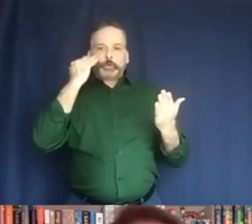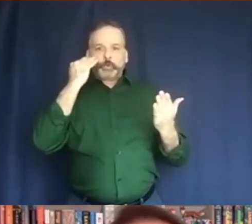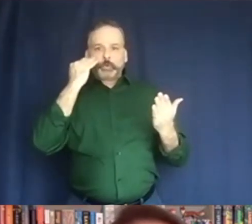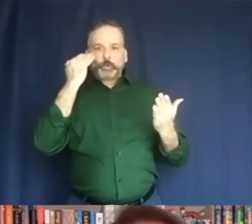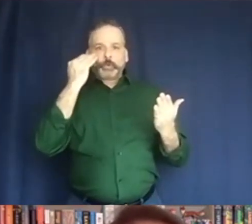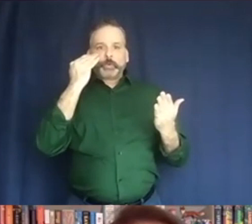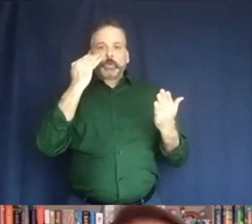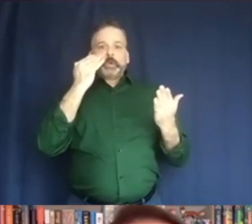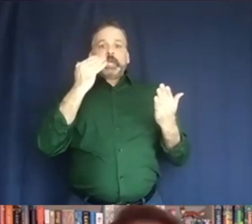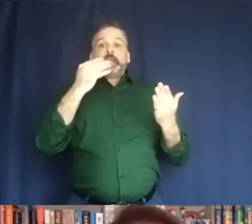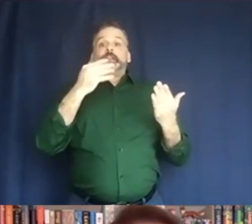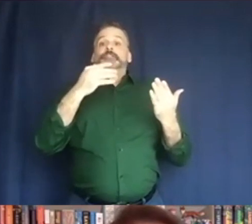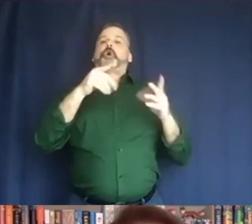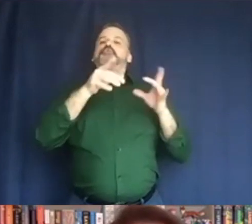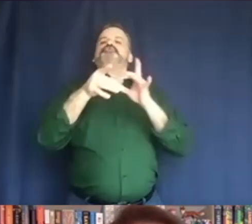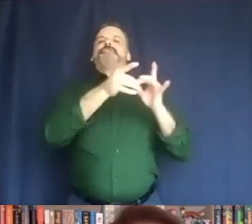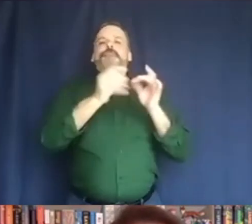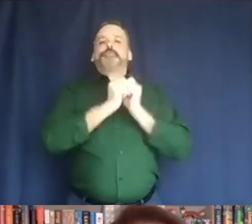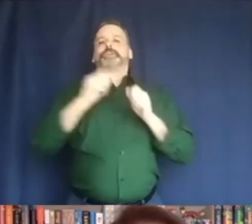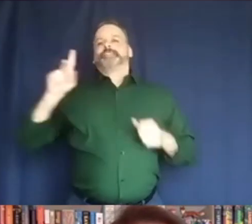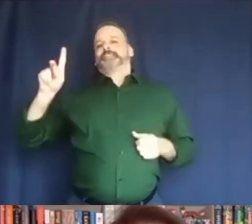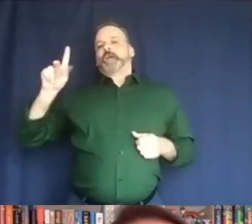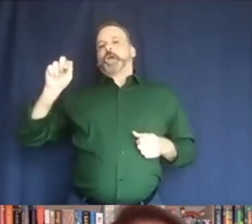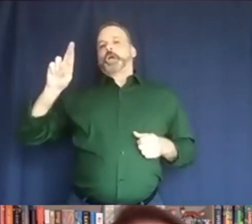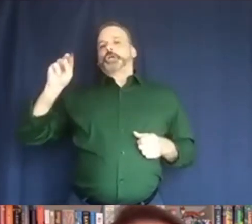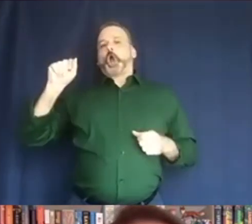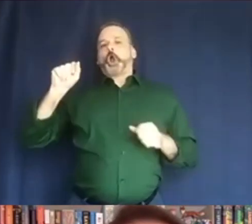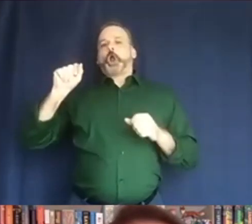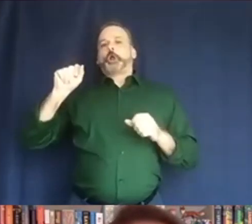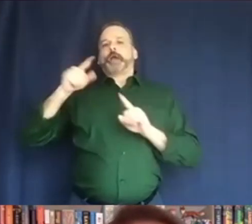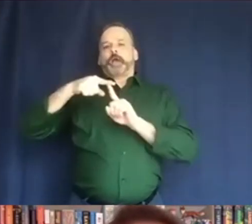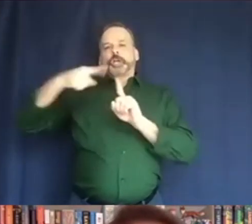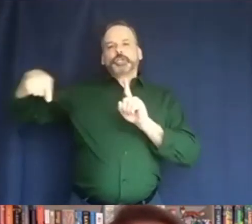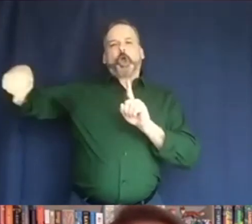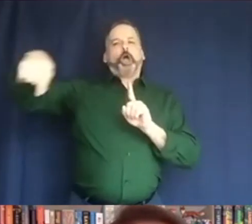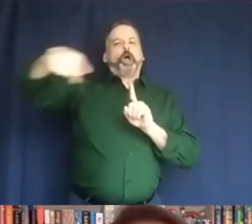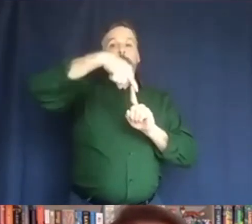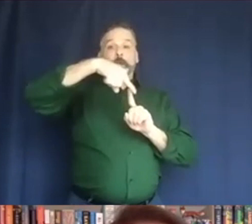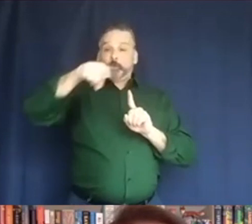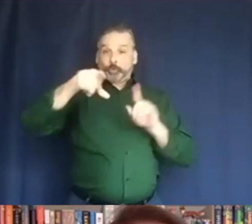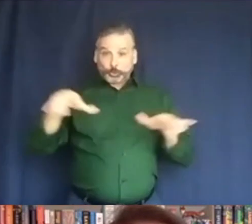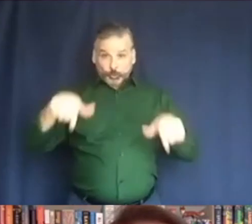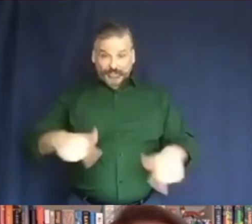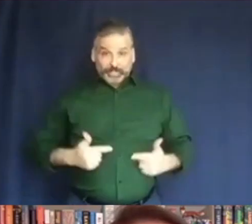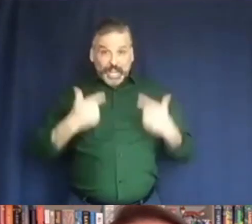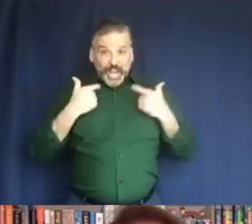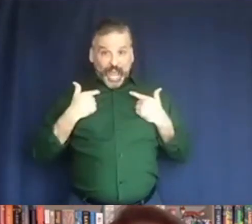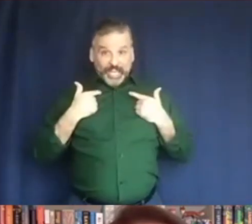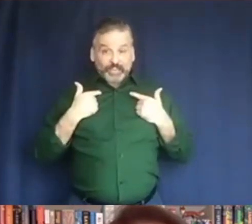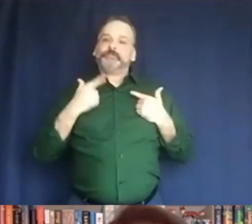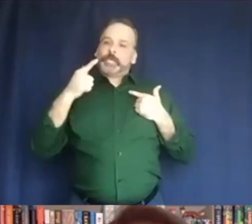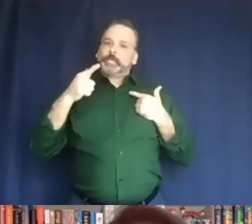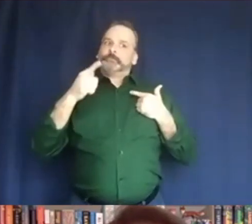revolve around karma as well, which is like what you do in this life. It dictates what your next life will be,